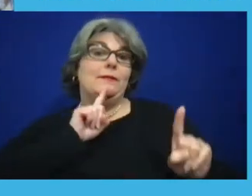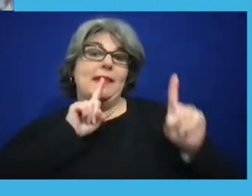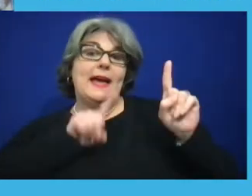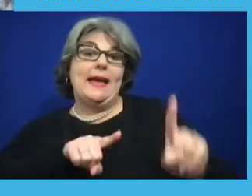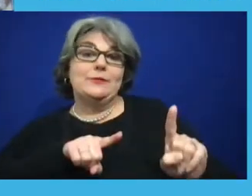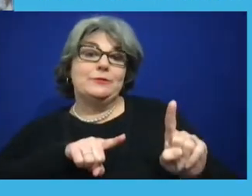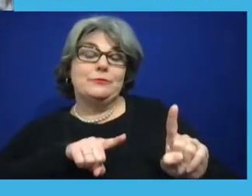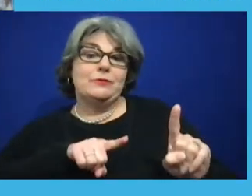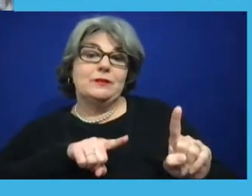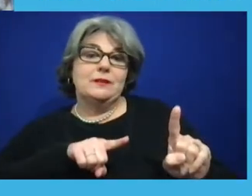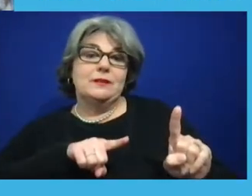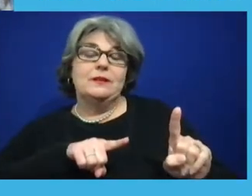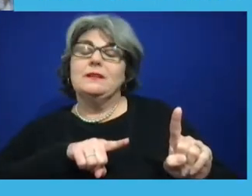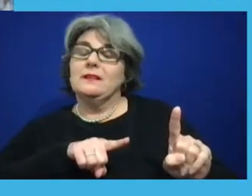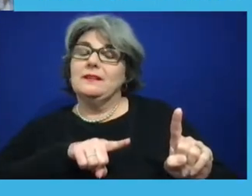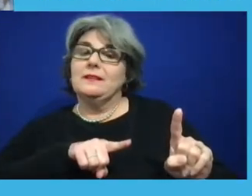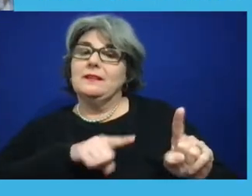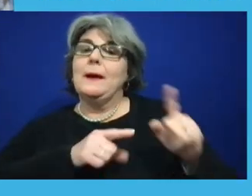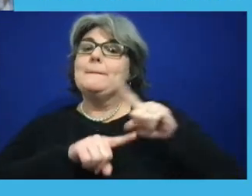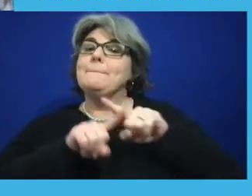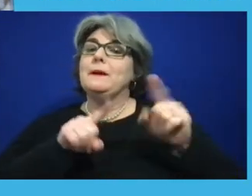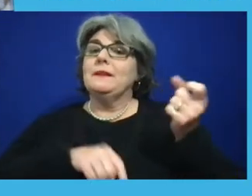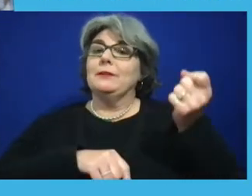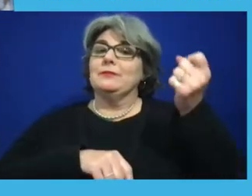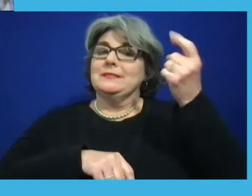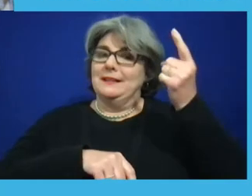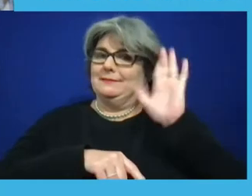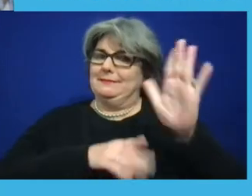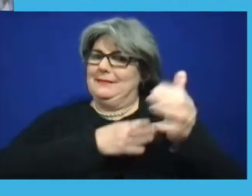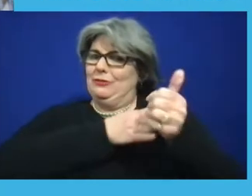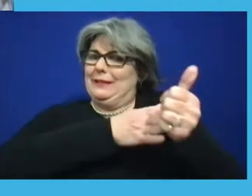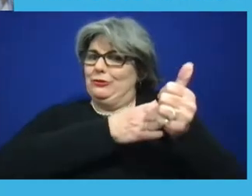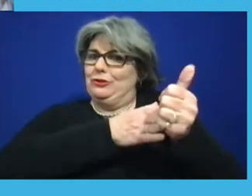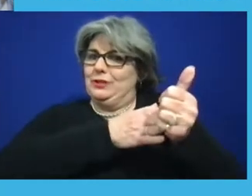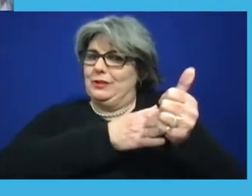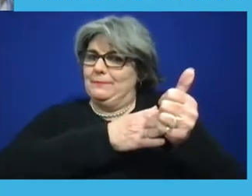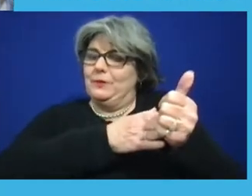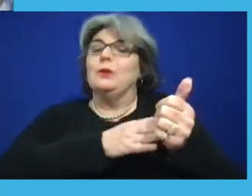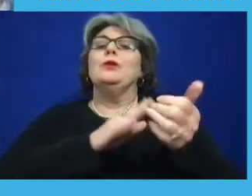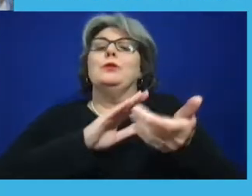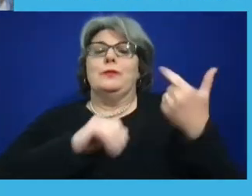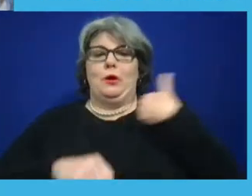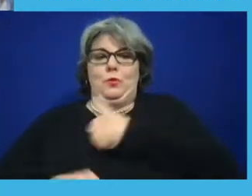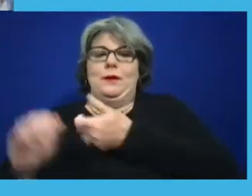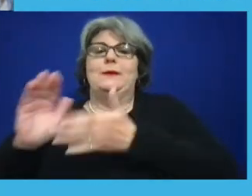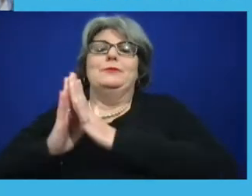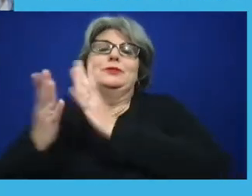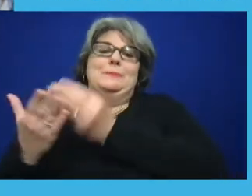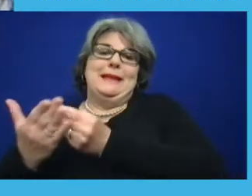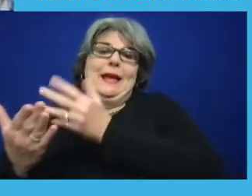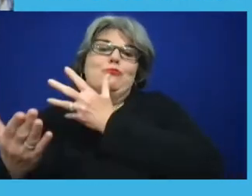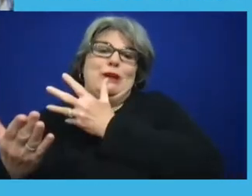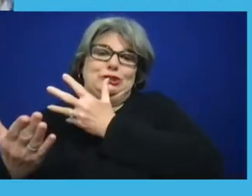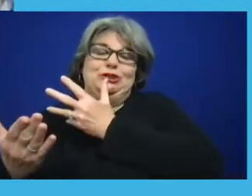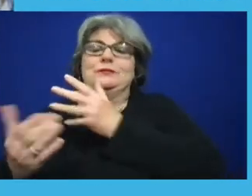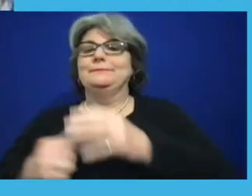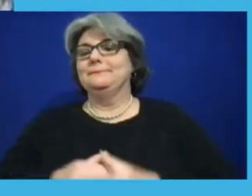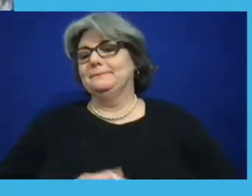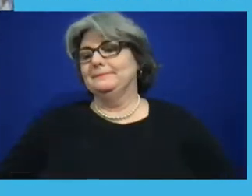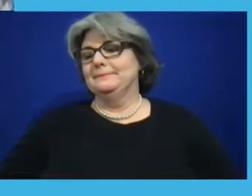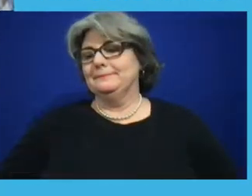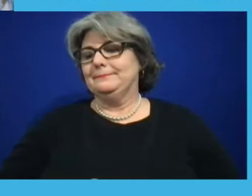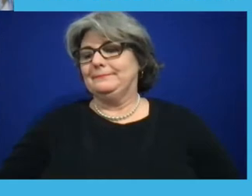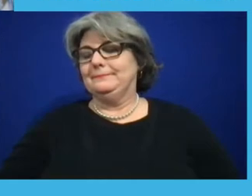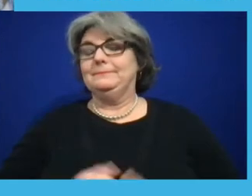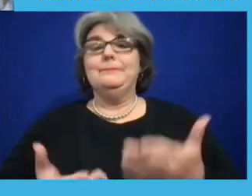poverty of resources. But you know, I know the answer. It's not a poverty of resources, it's a poverty of leadership. And we just